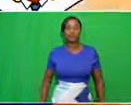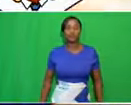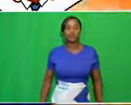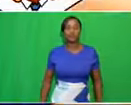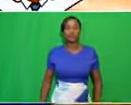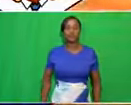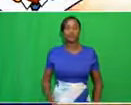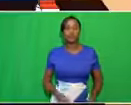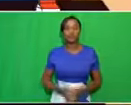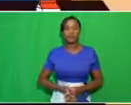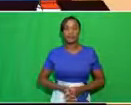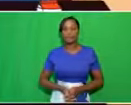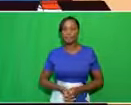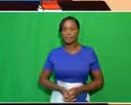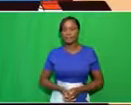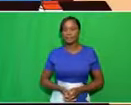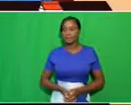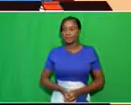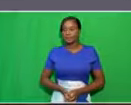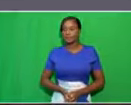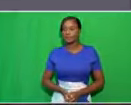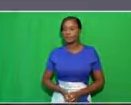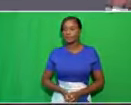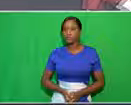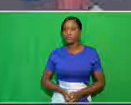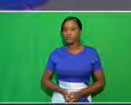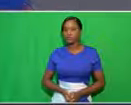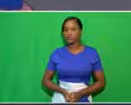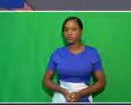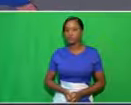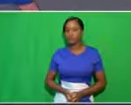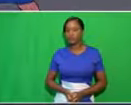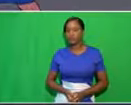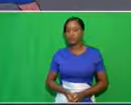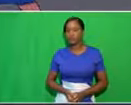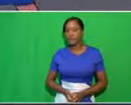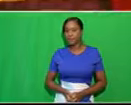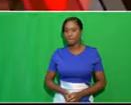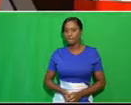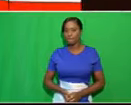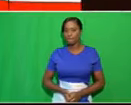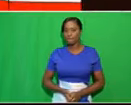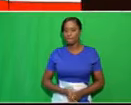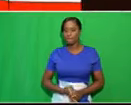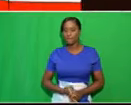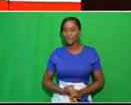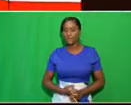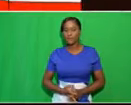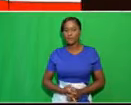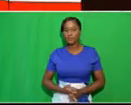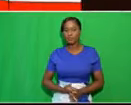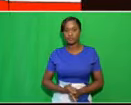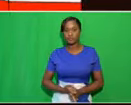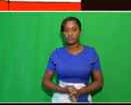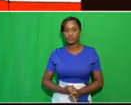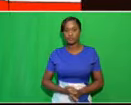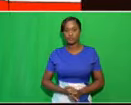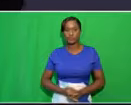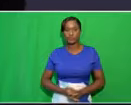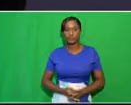back in school. You learn about healthy eating habits, play games to stay fit, mm-hmm. and you can even get a nutritious breakfast and lunch